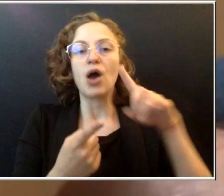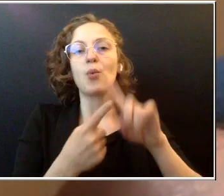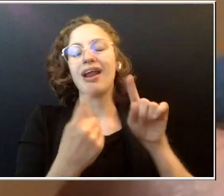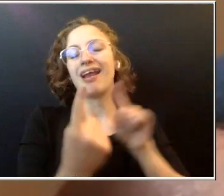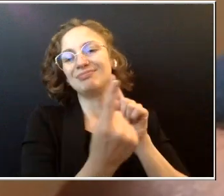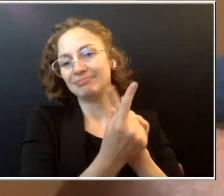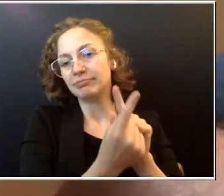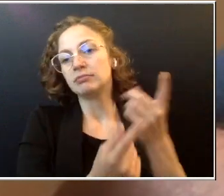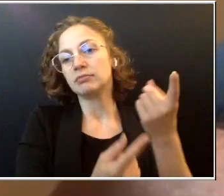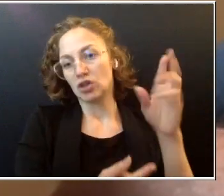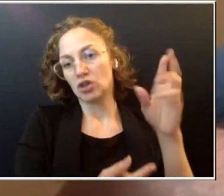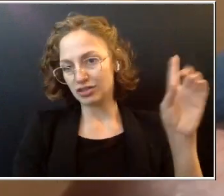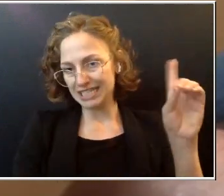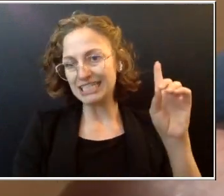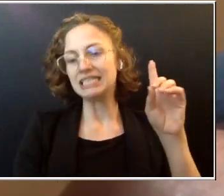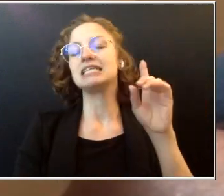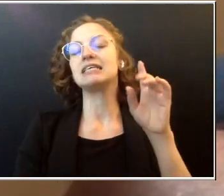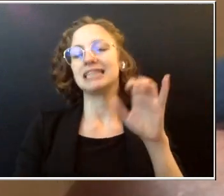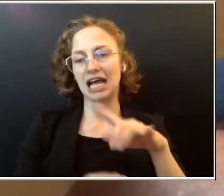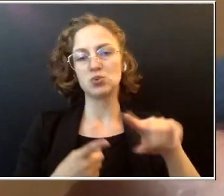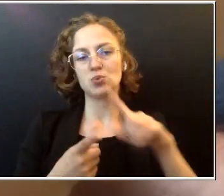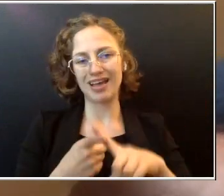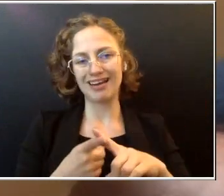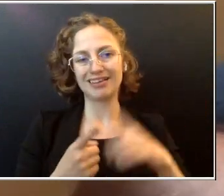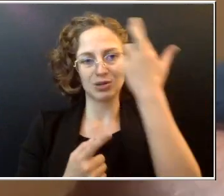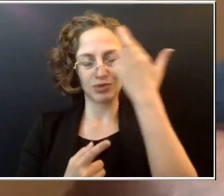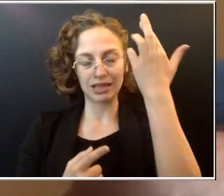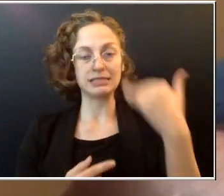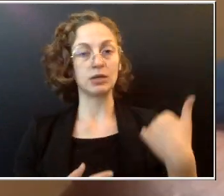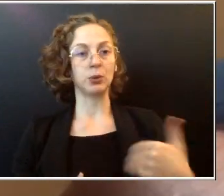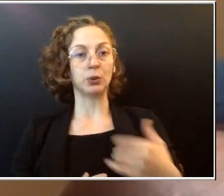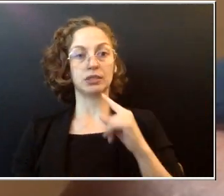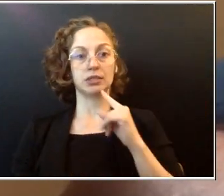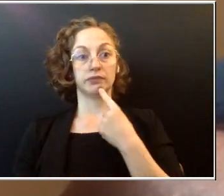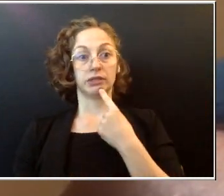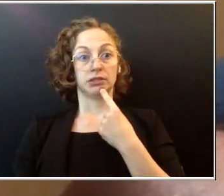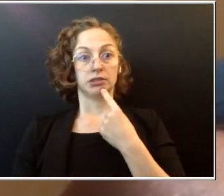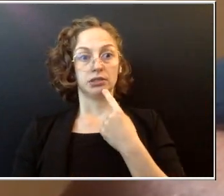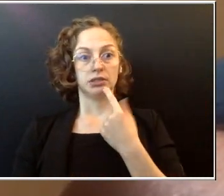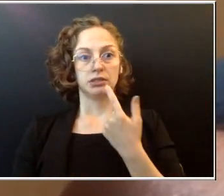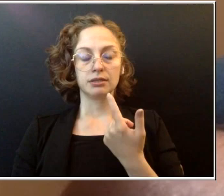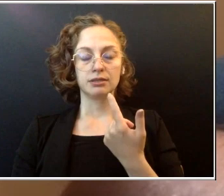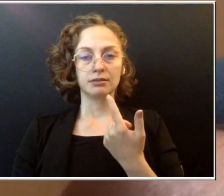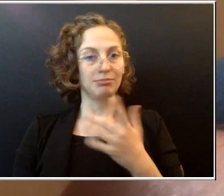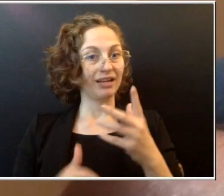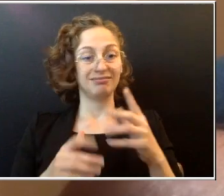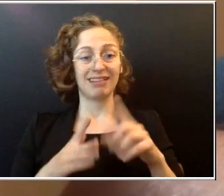it. But at first it was just kind of like, okay, what do we have to do? Let's do it.